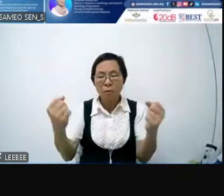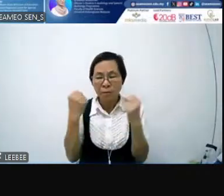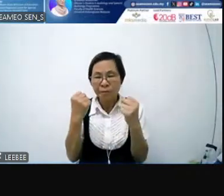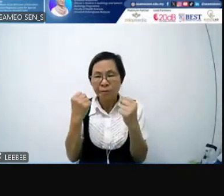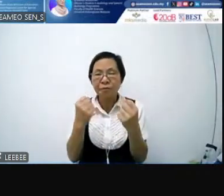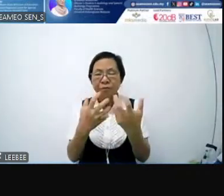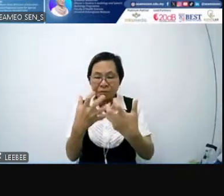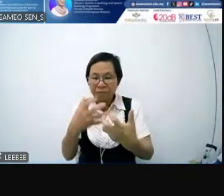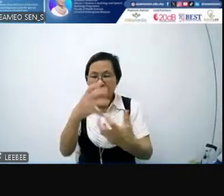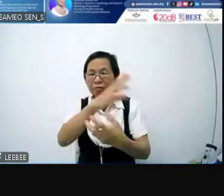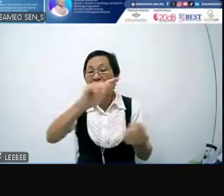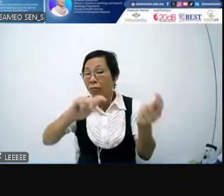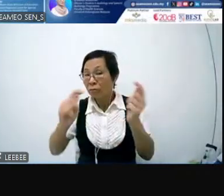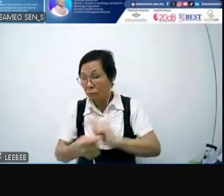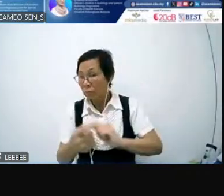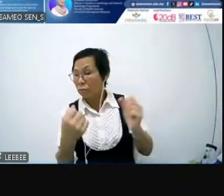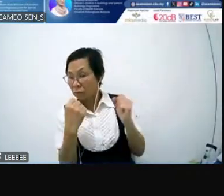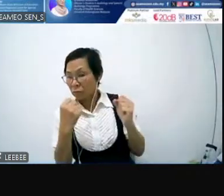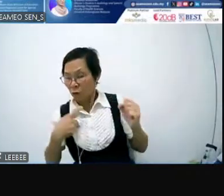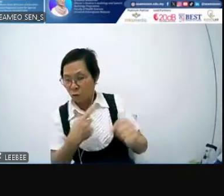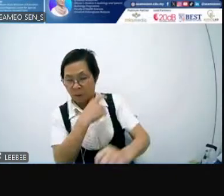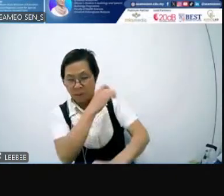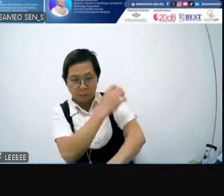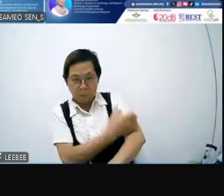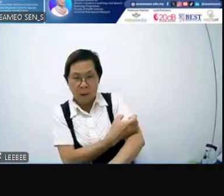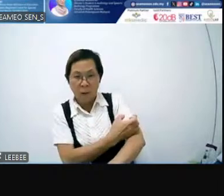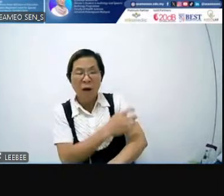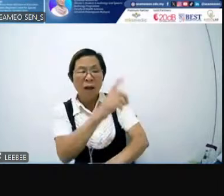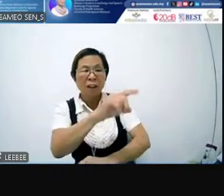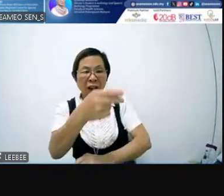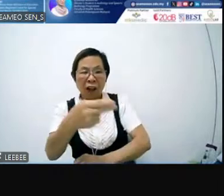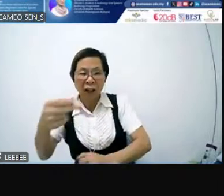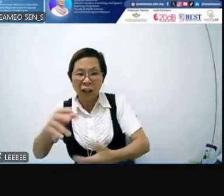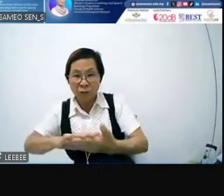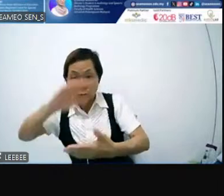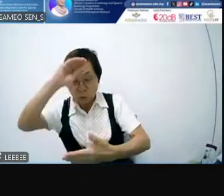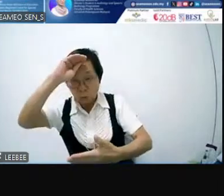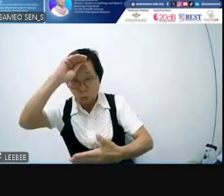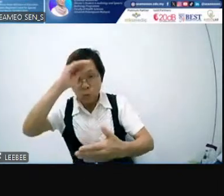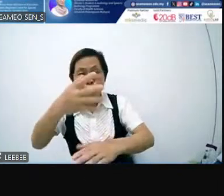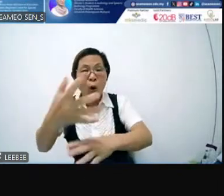and modification, we can empower DHH students to reach their full potential.